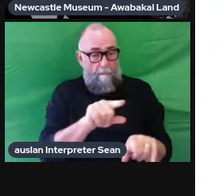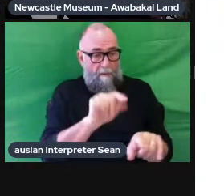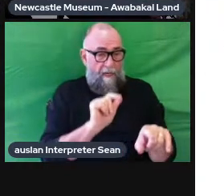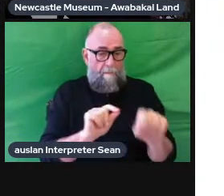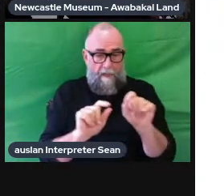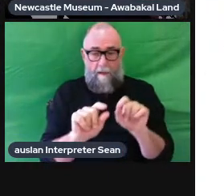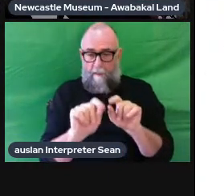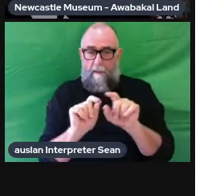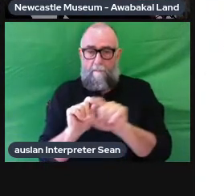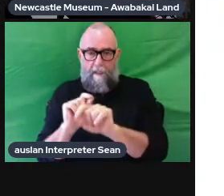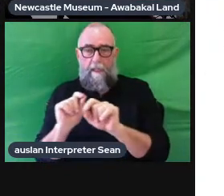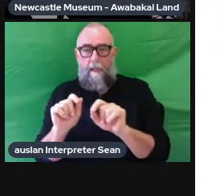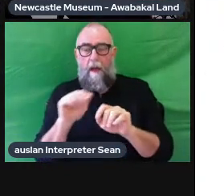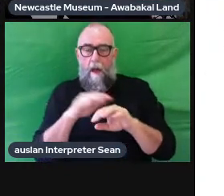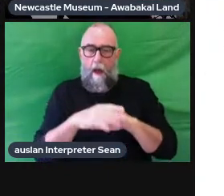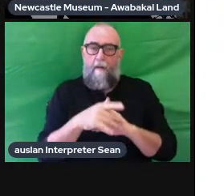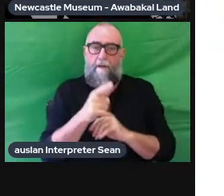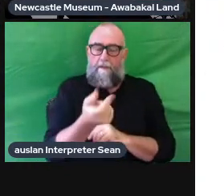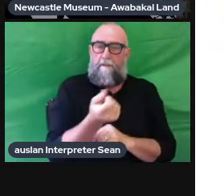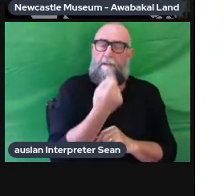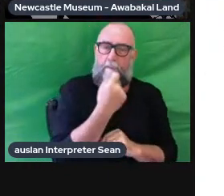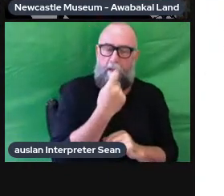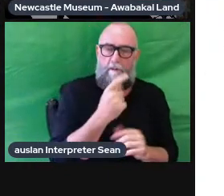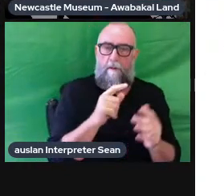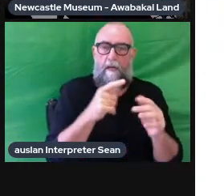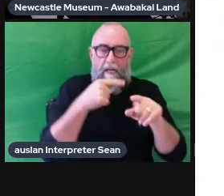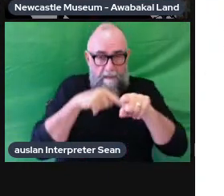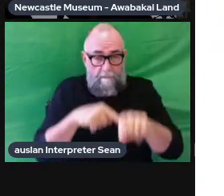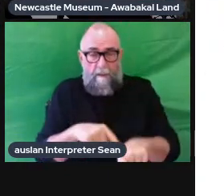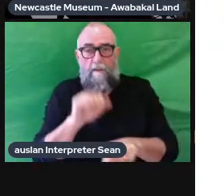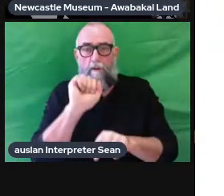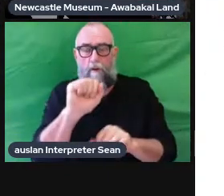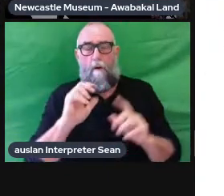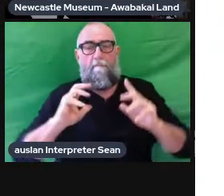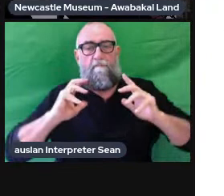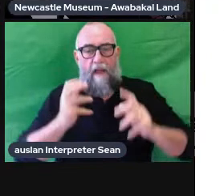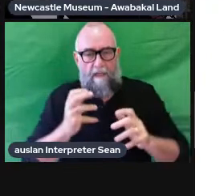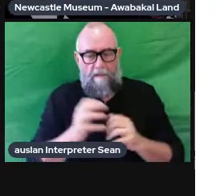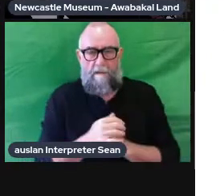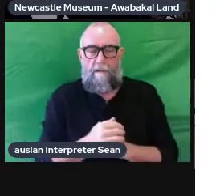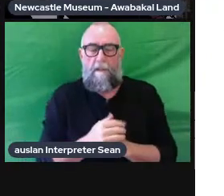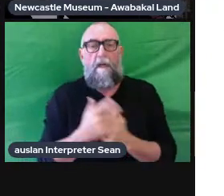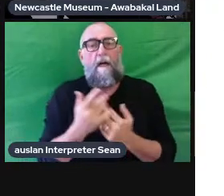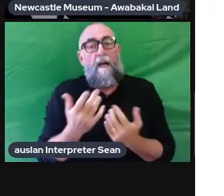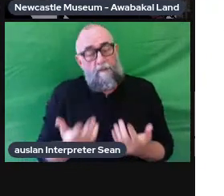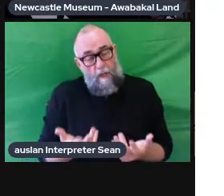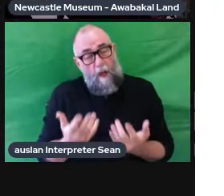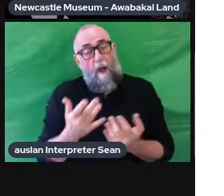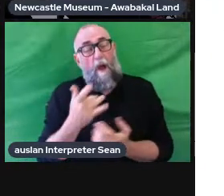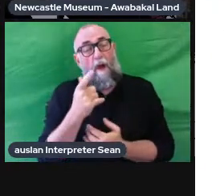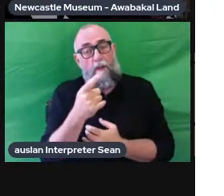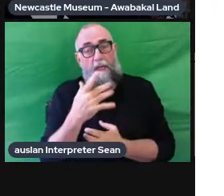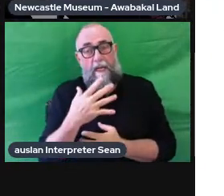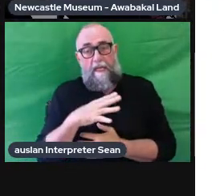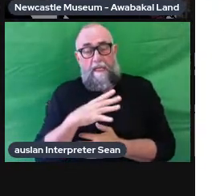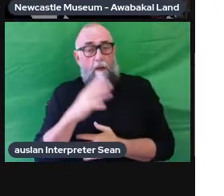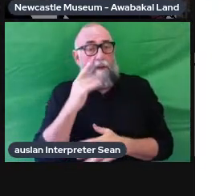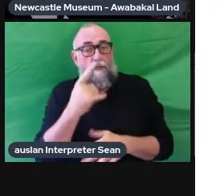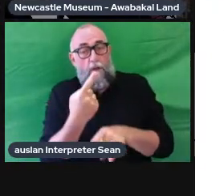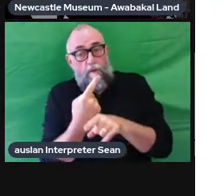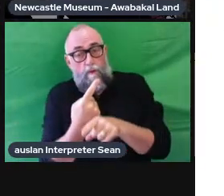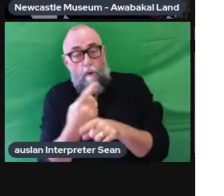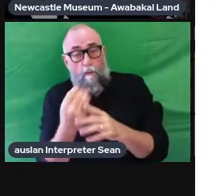of fat or lipid profile that comes through in your blood test result. So again, when you are discussing